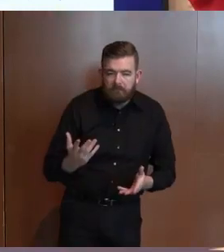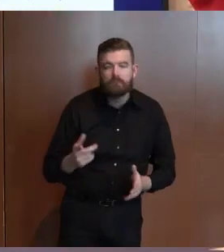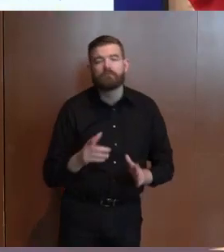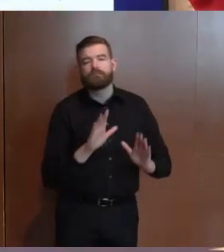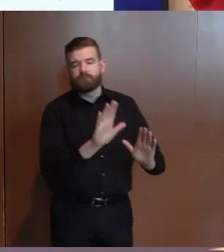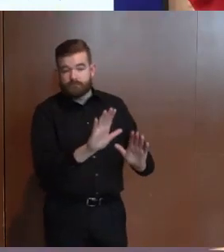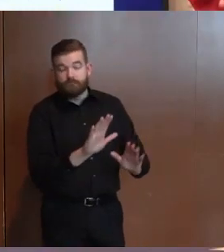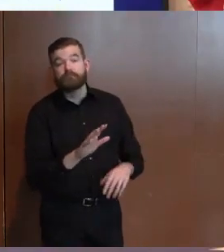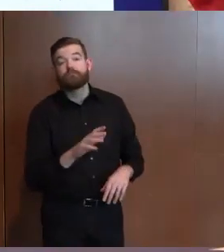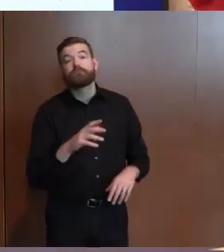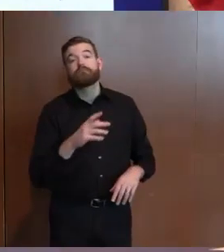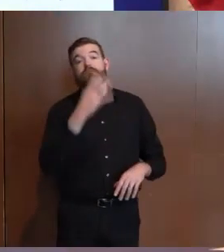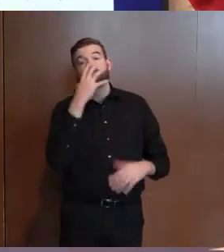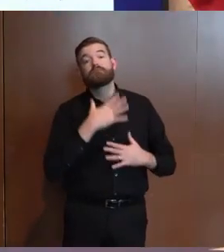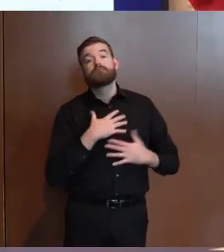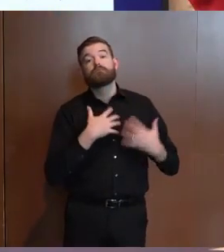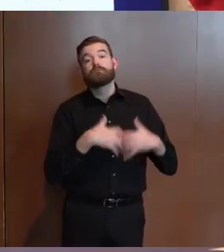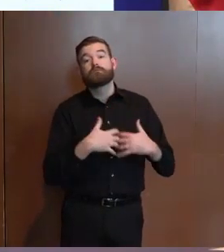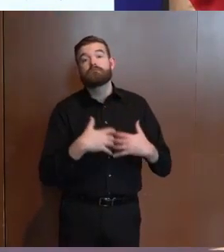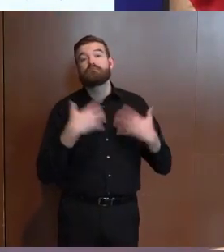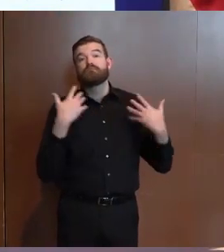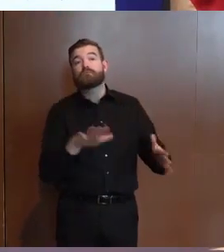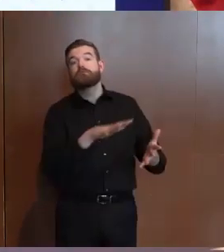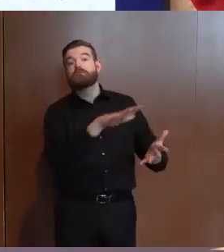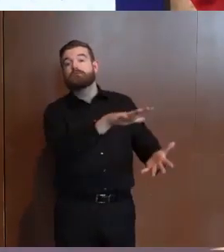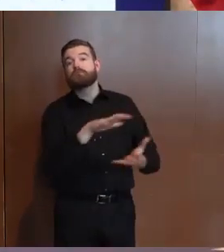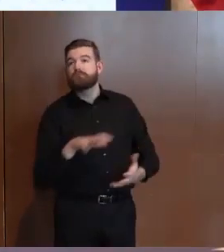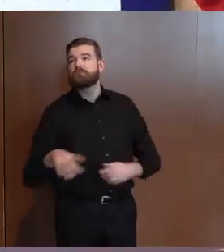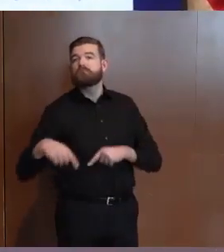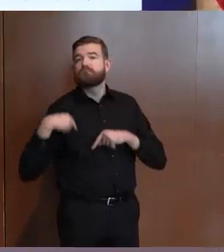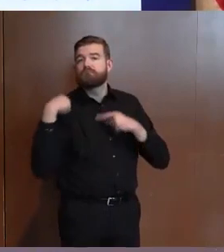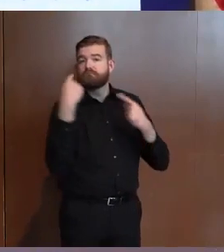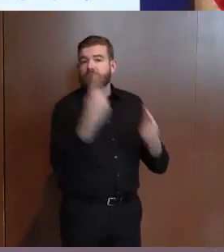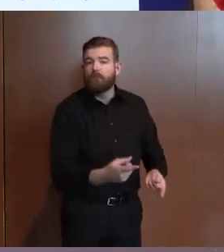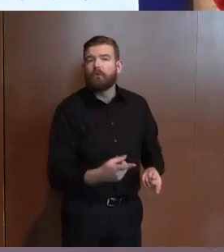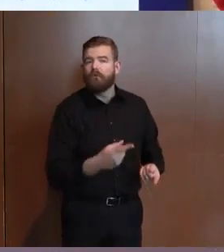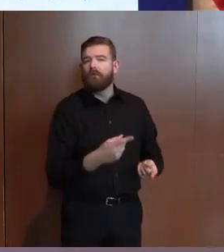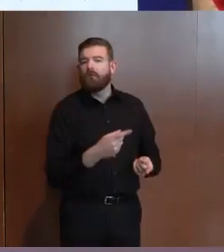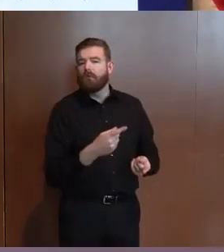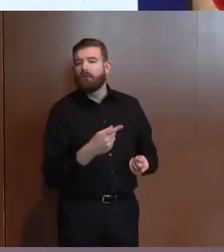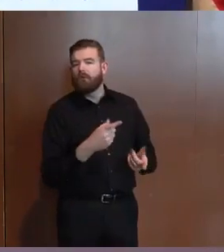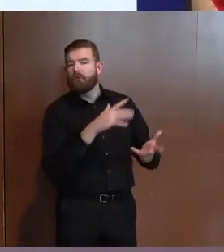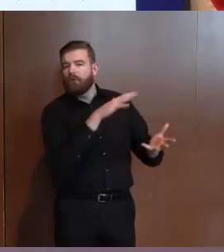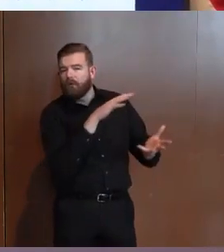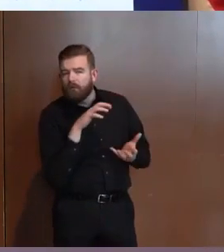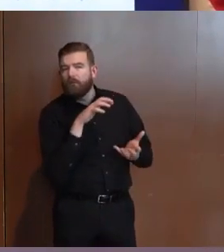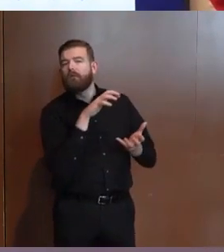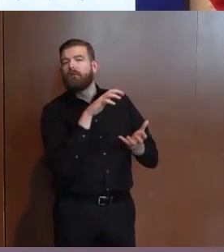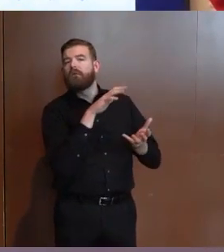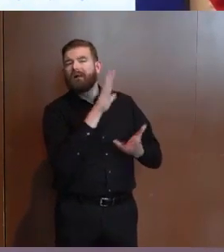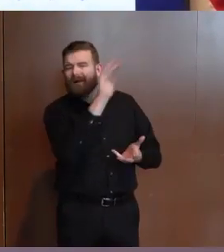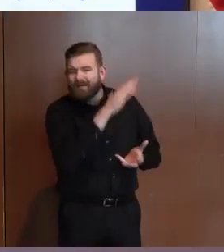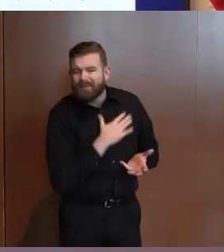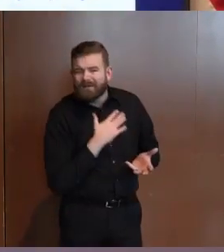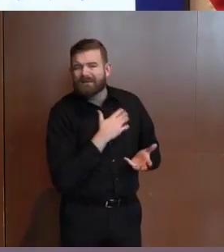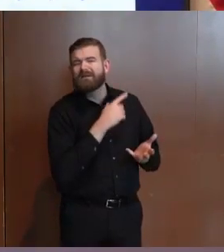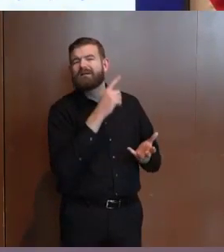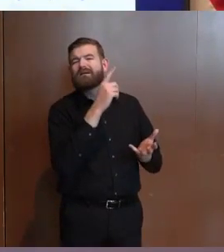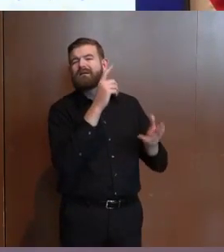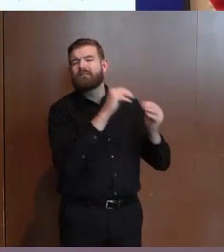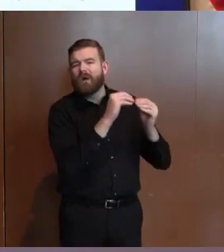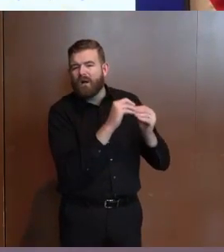had gotten 200 a while ago. We then had an outstanding ask of 2,300, 300 of which came